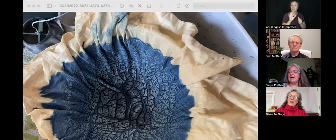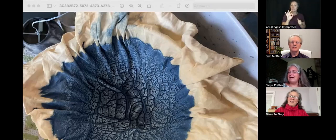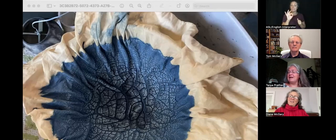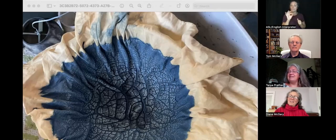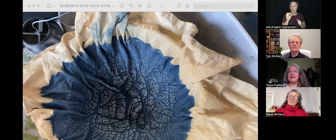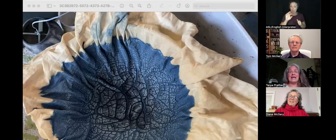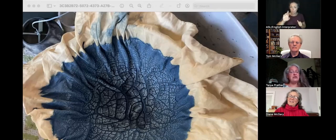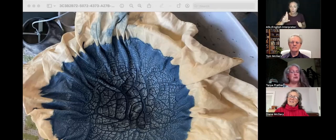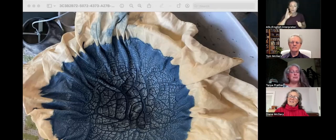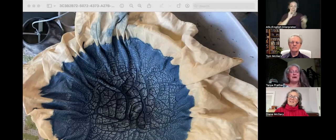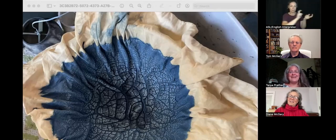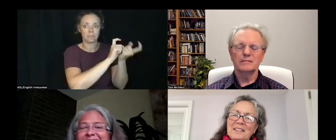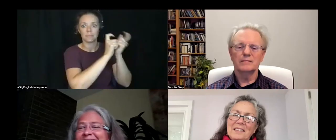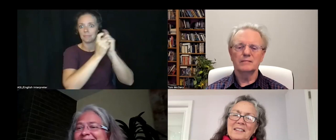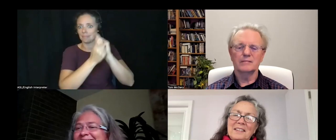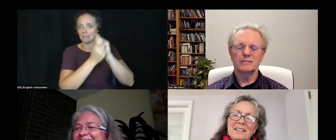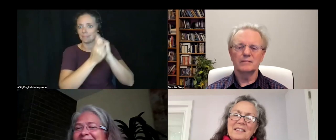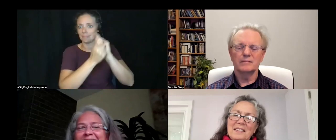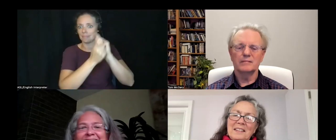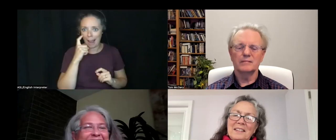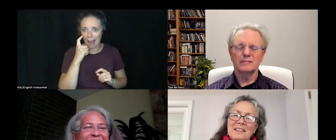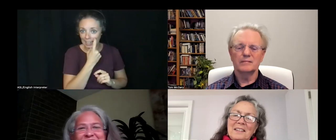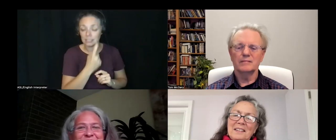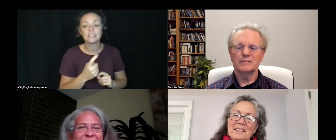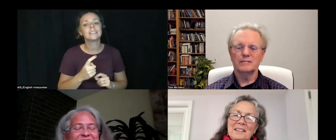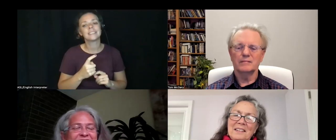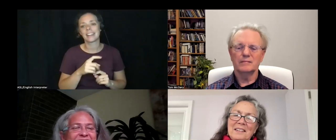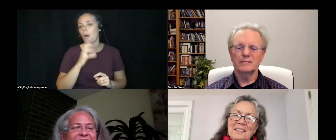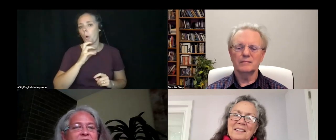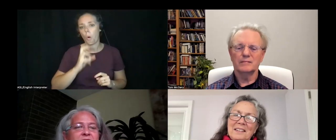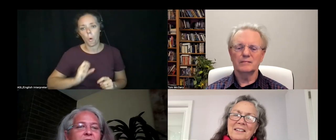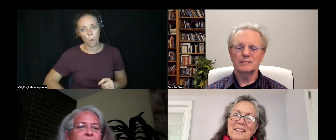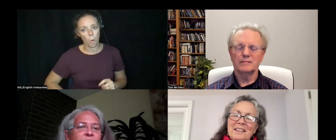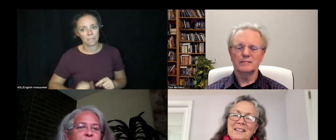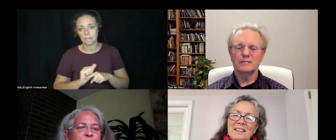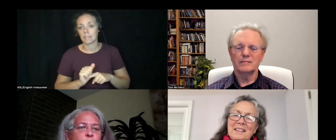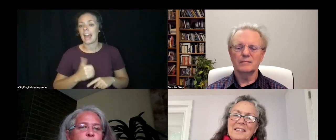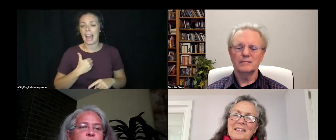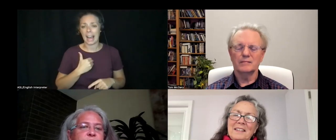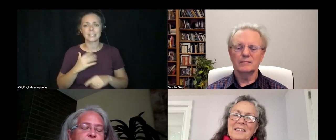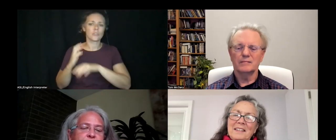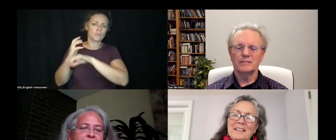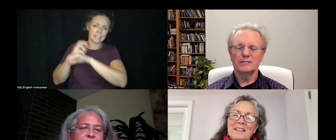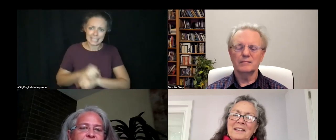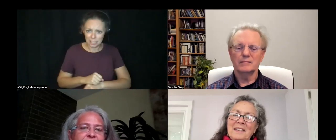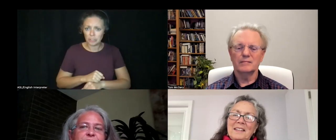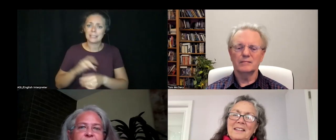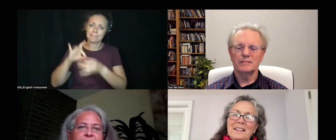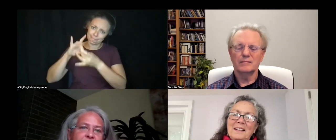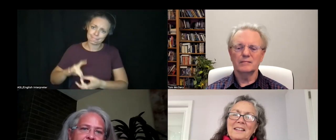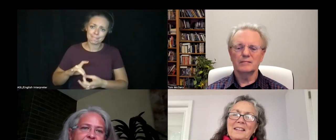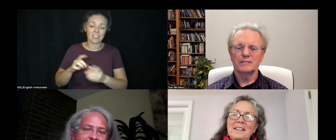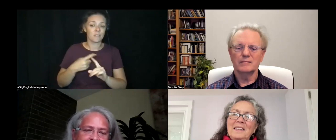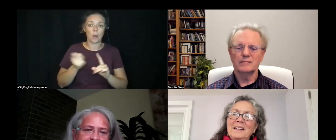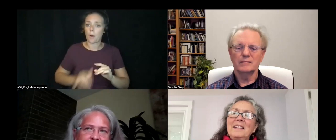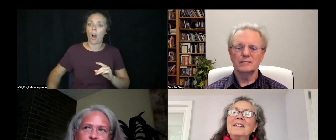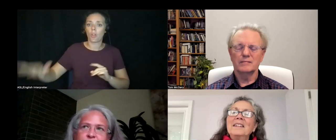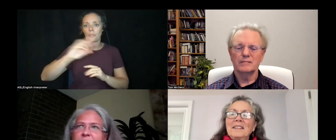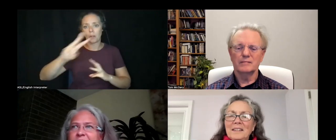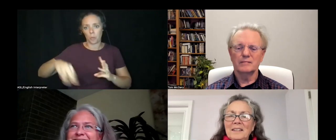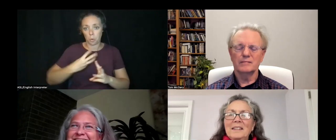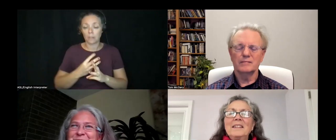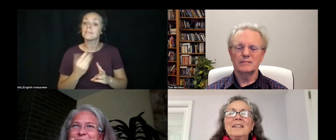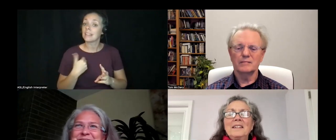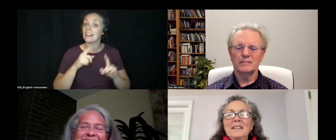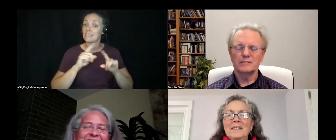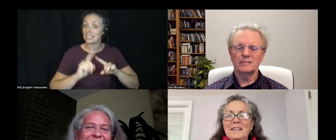So it's an age old process. It has ancient traditions all over the world. There are actually different kinds of indigo.